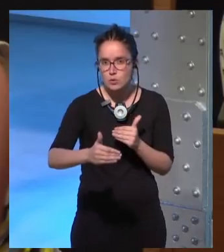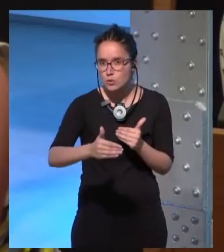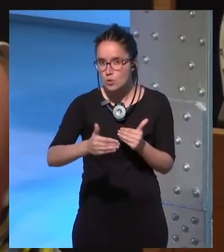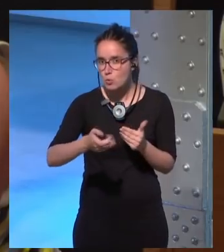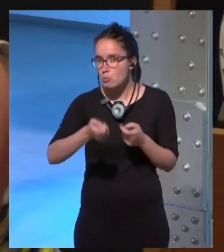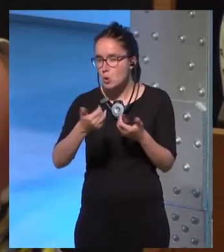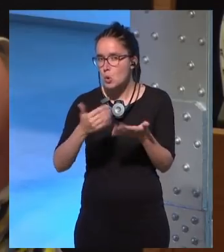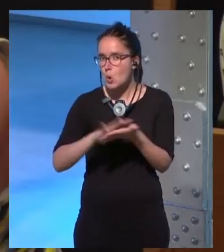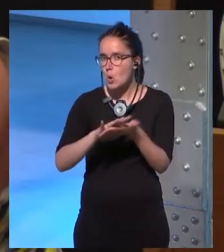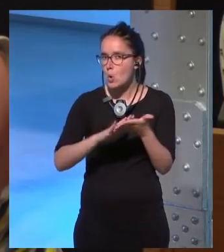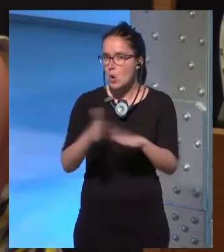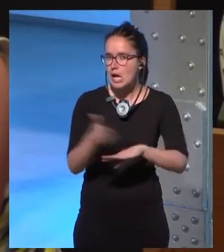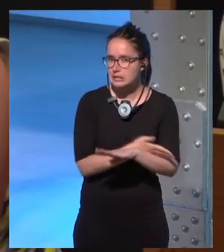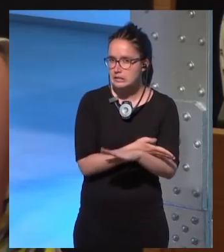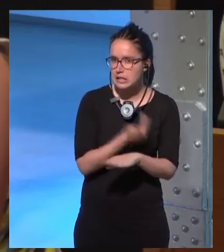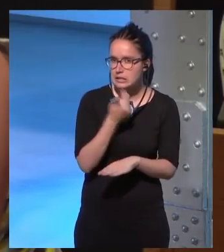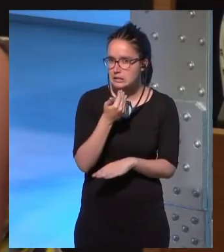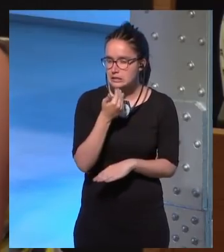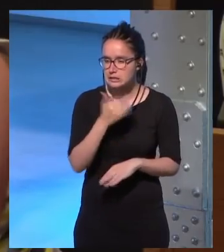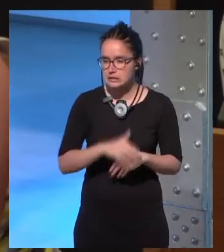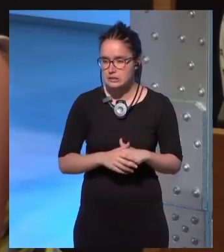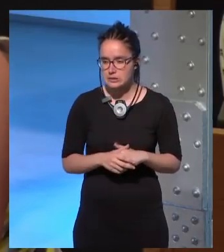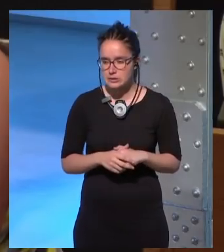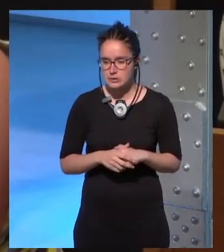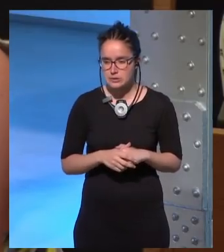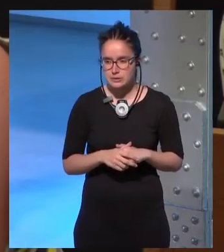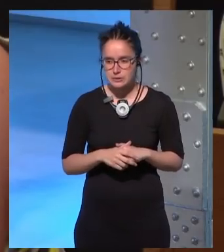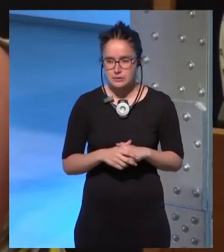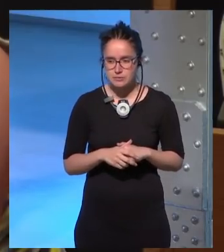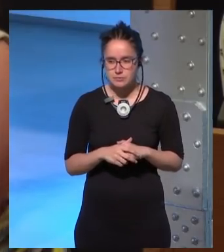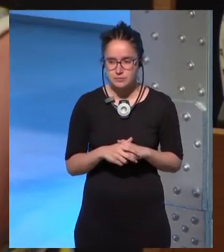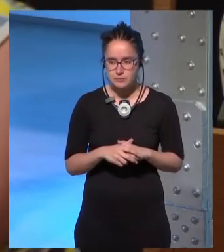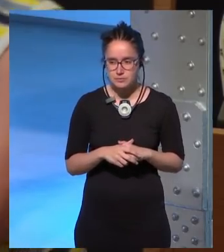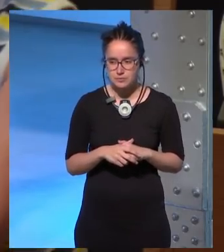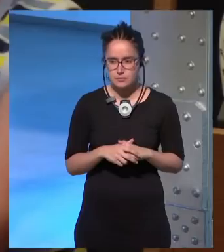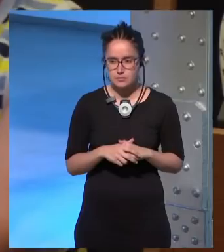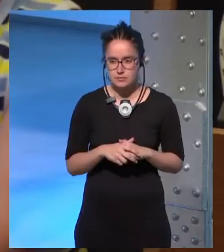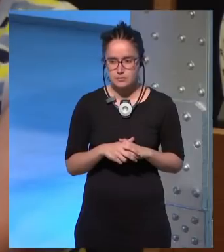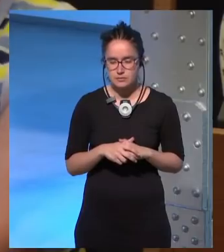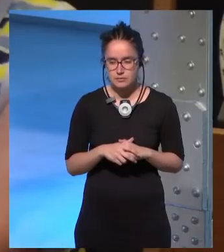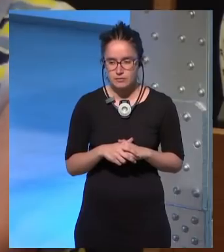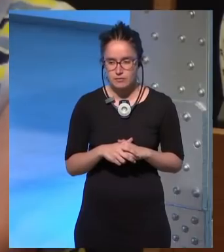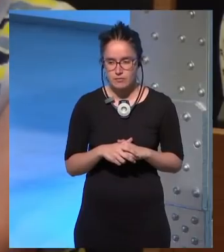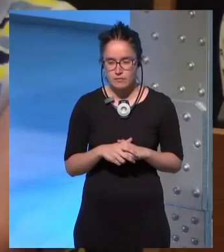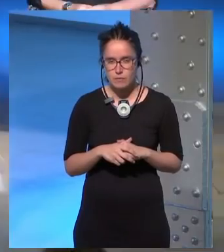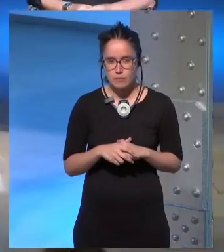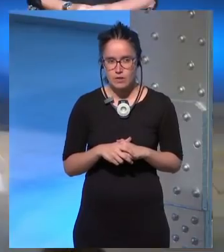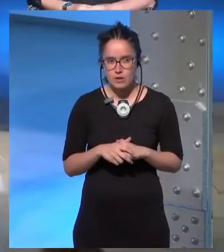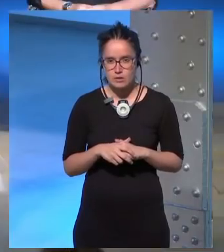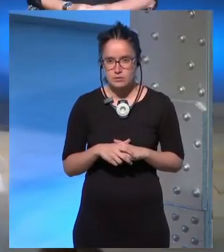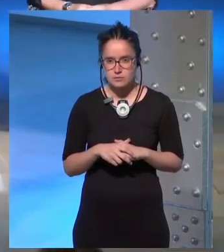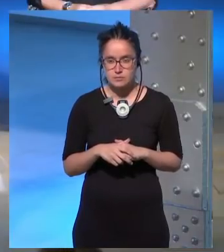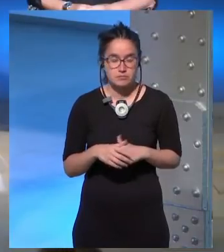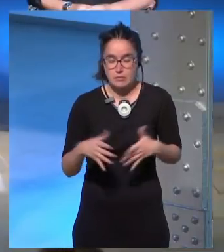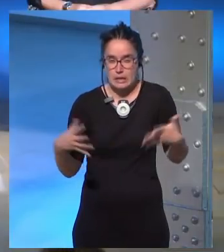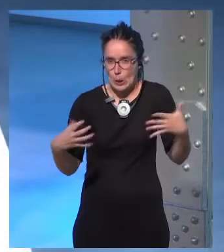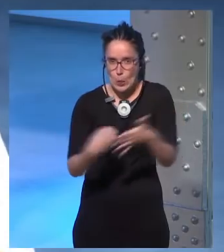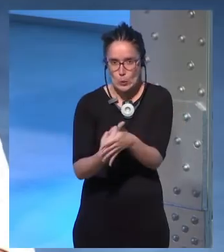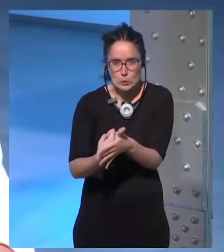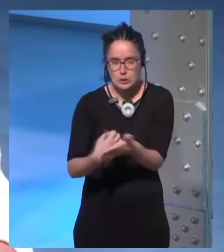to touch upon in one of your novels? Would you like to talk about it now? Oh, everything. I